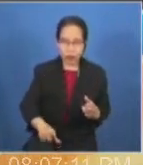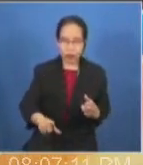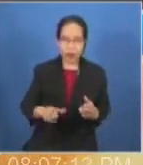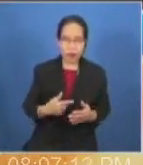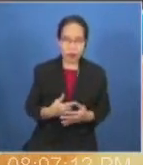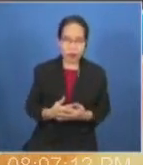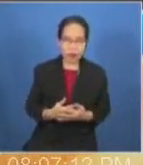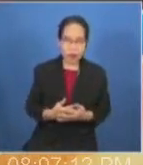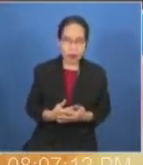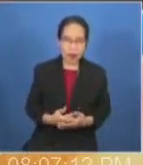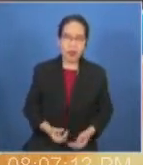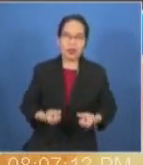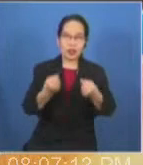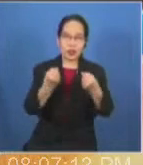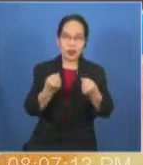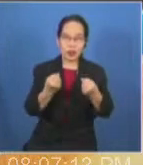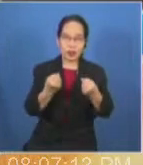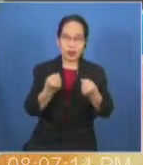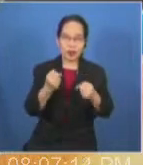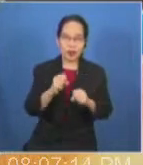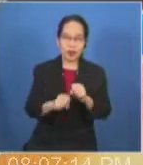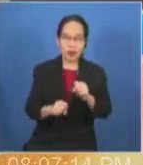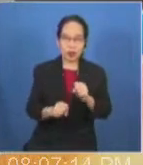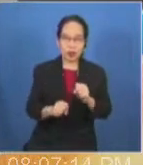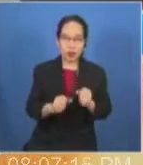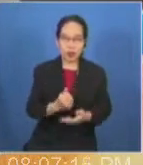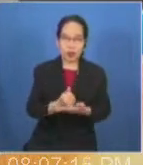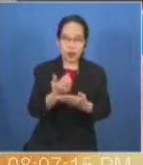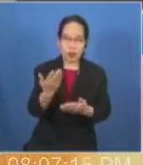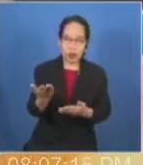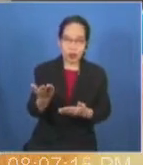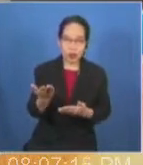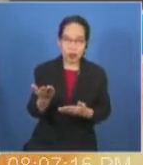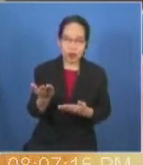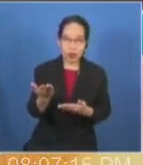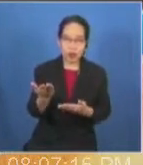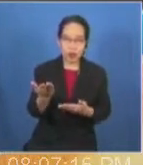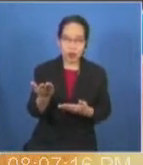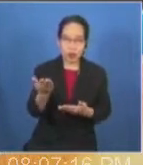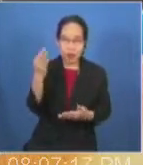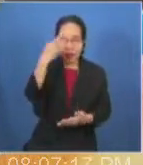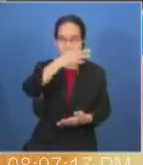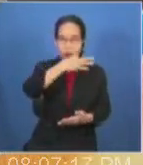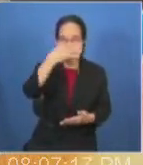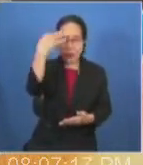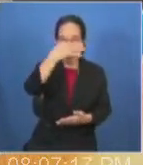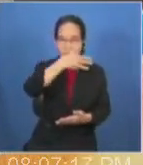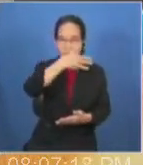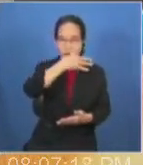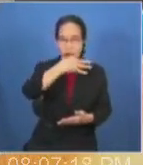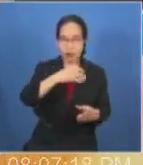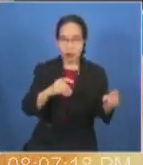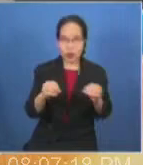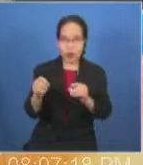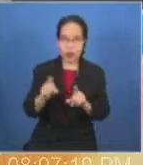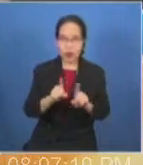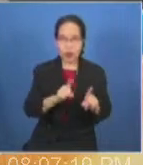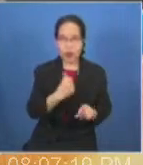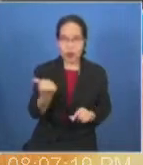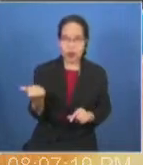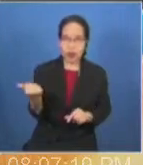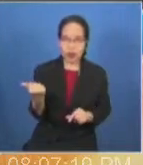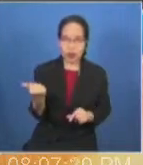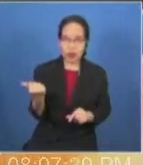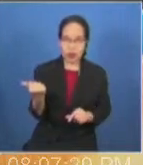Maybe you are at the bottom now, but you will get through it. If your